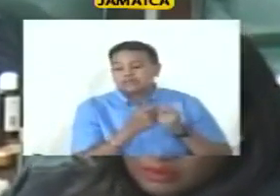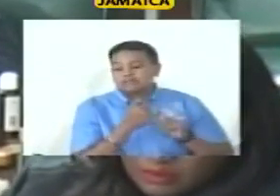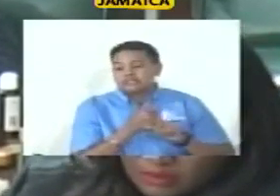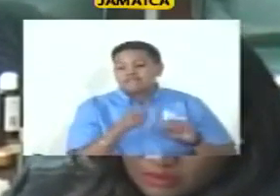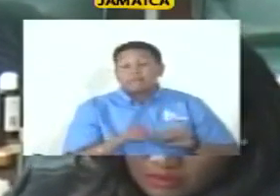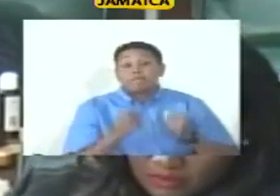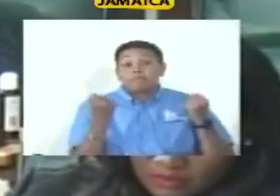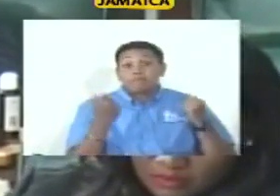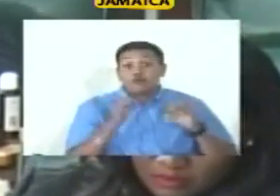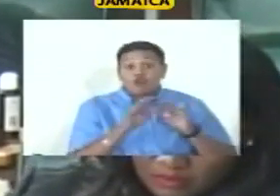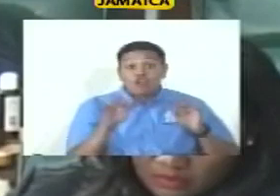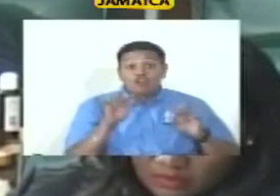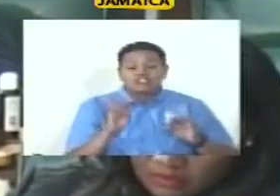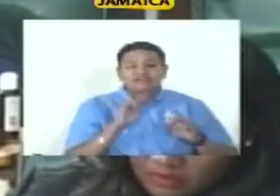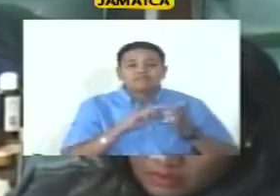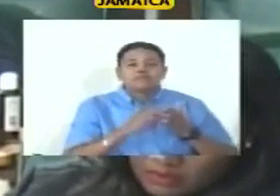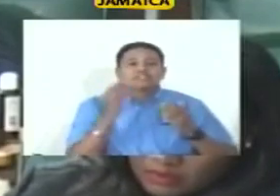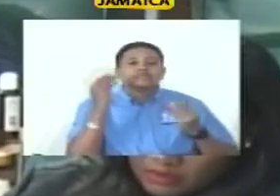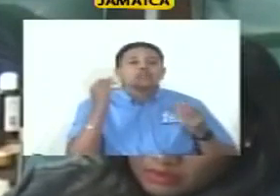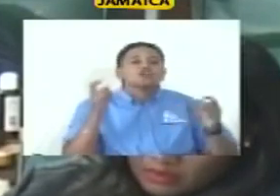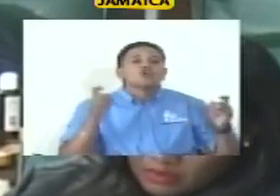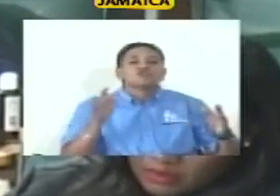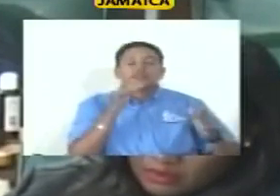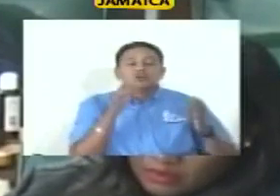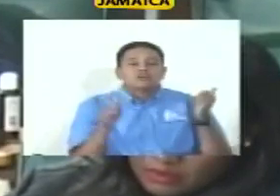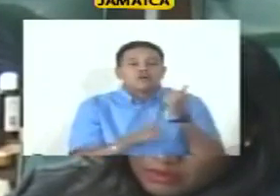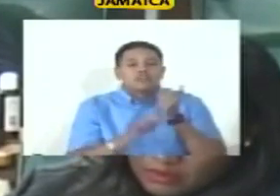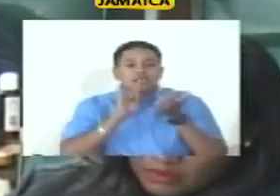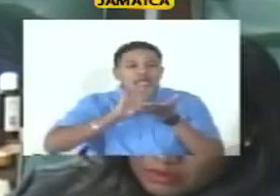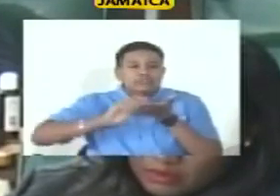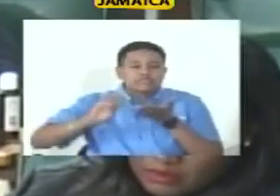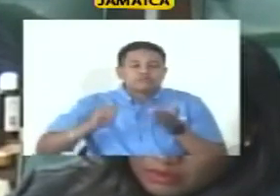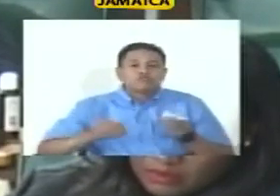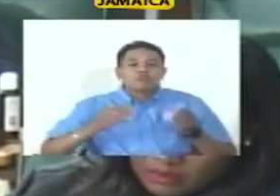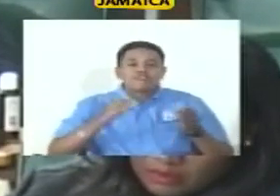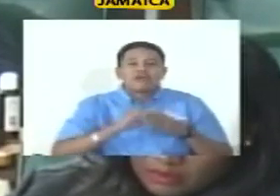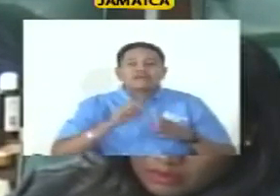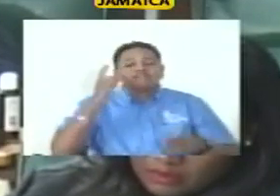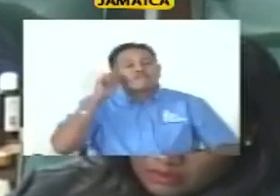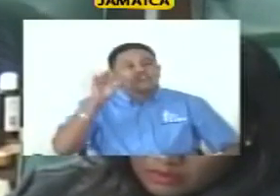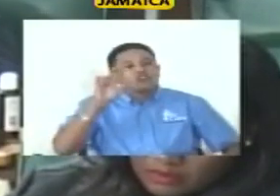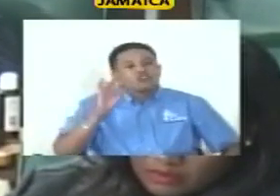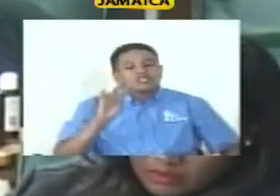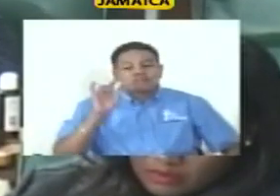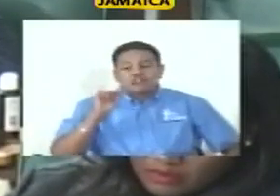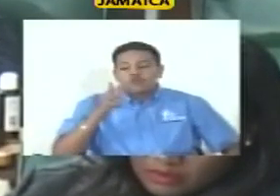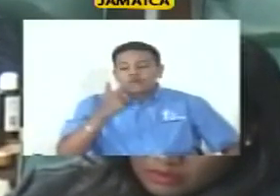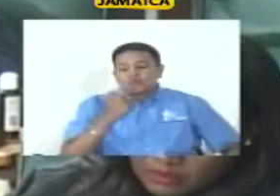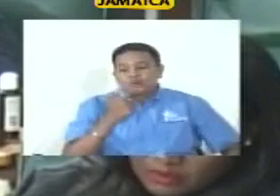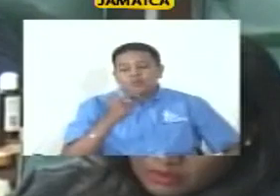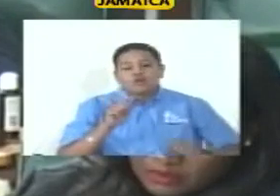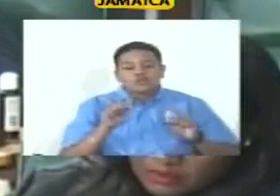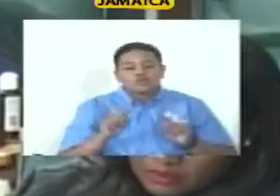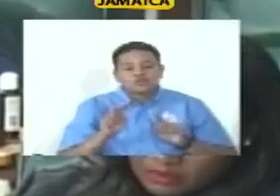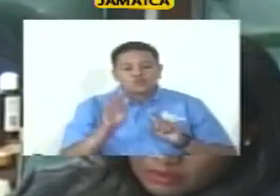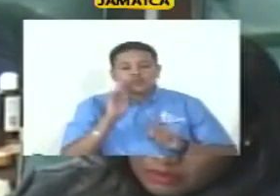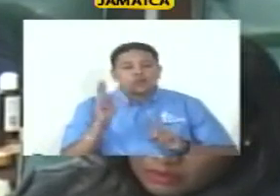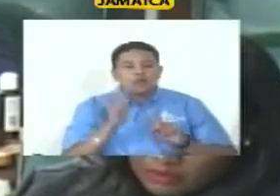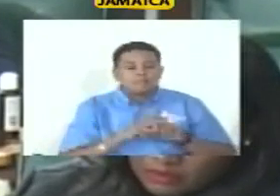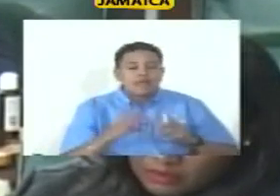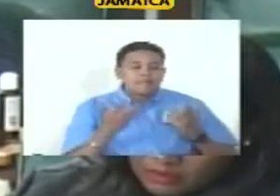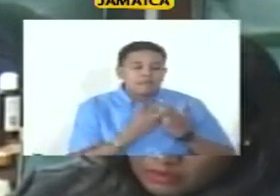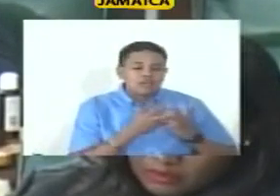that the data controller doesn't fall within the exemption provided for in 37, so that 21.2 would apply. So the